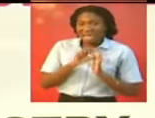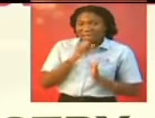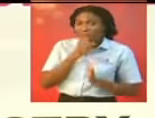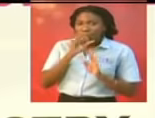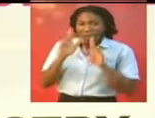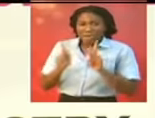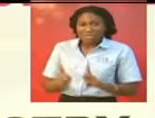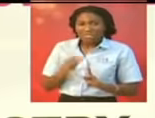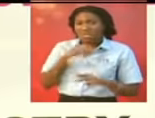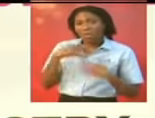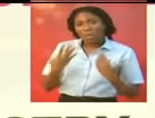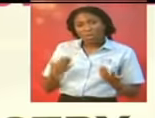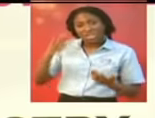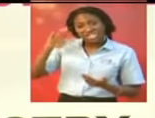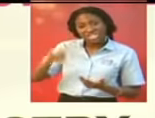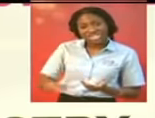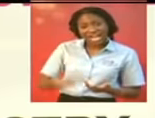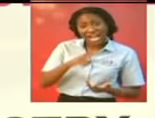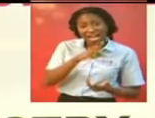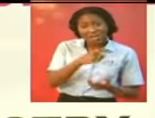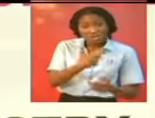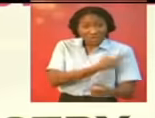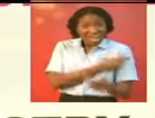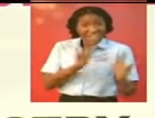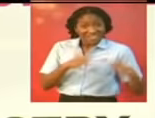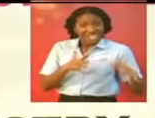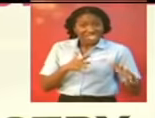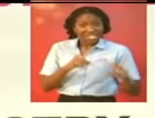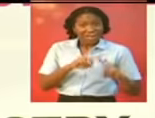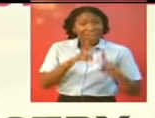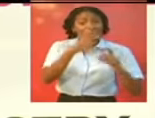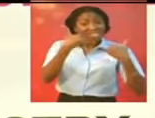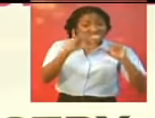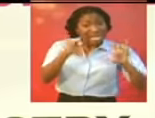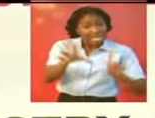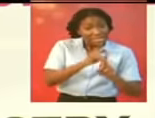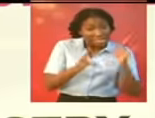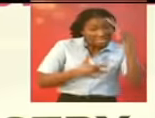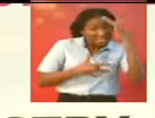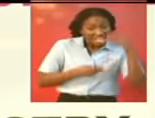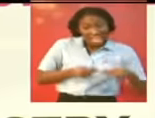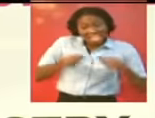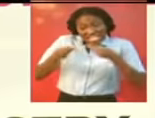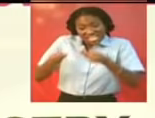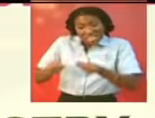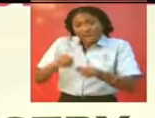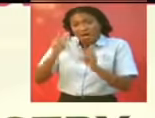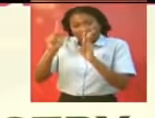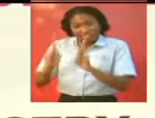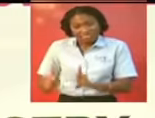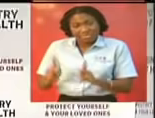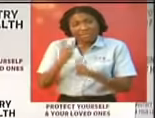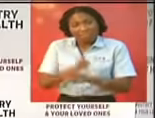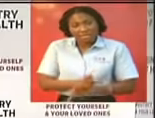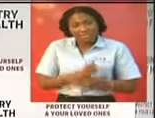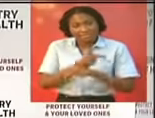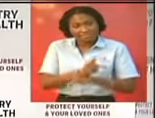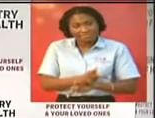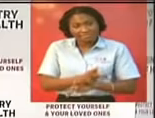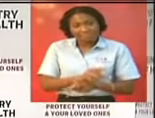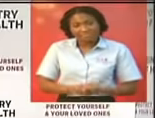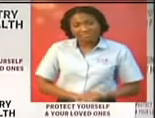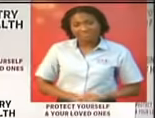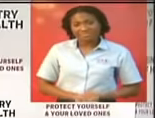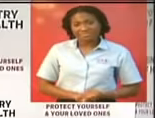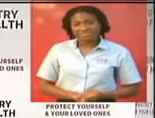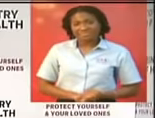for example, and put those persons at risk of COVID and its complications. Thank you very much, CMO.